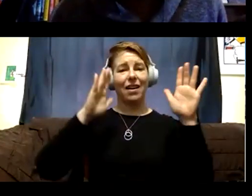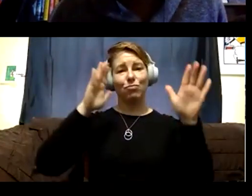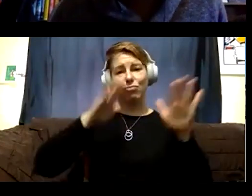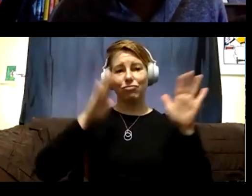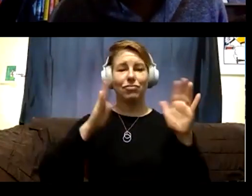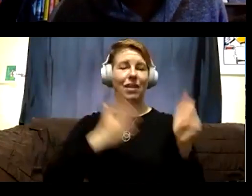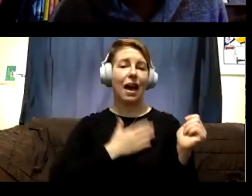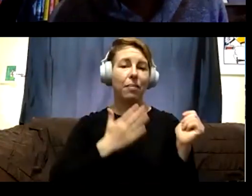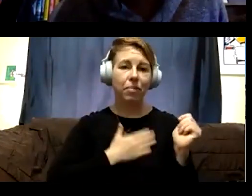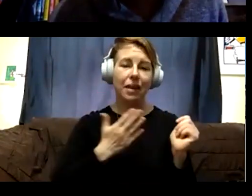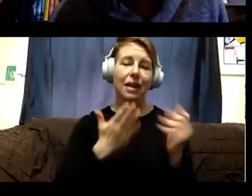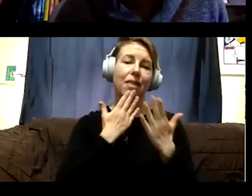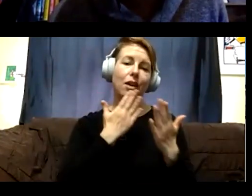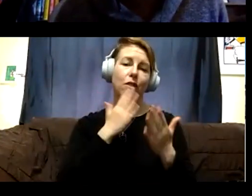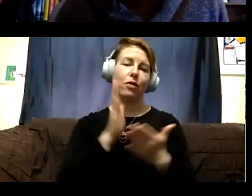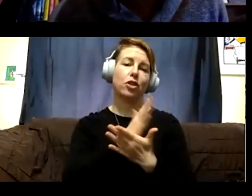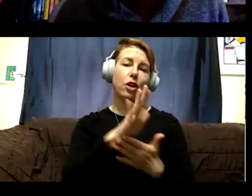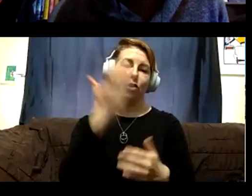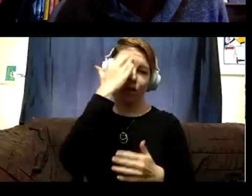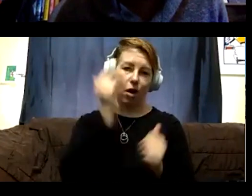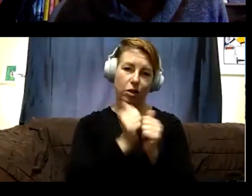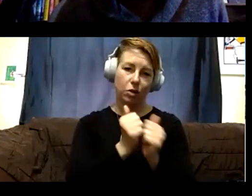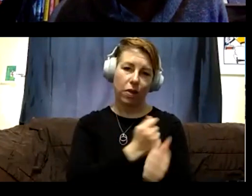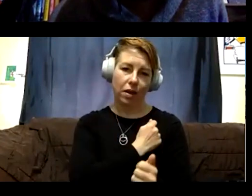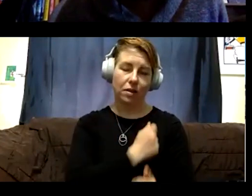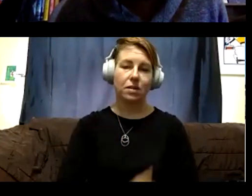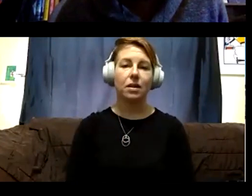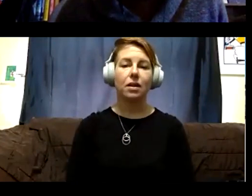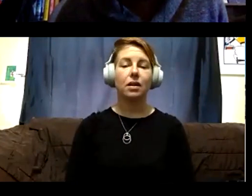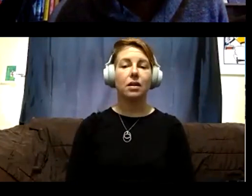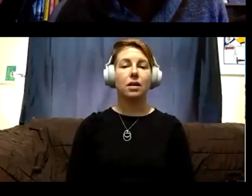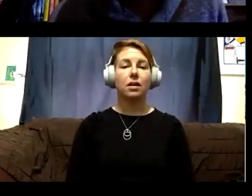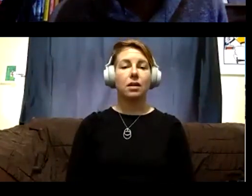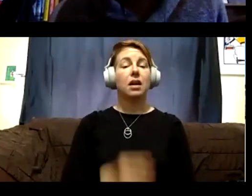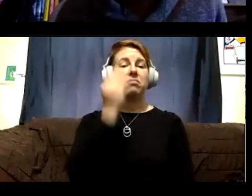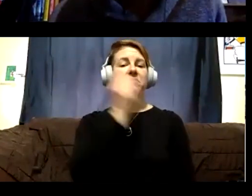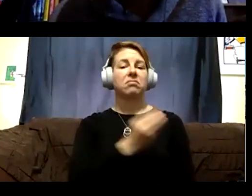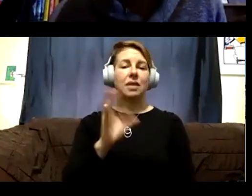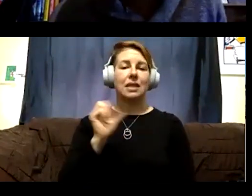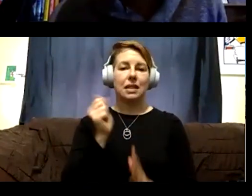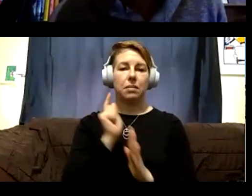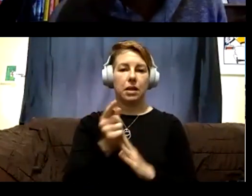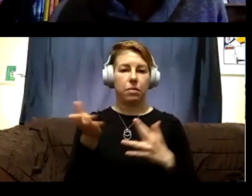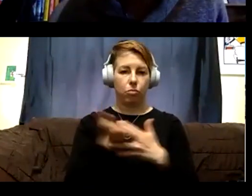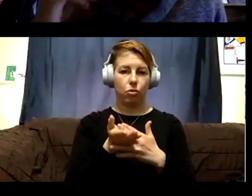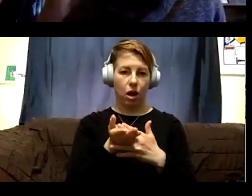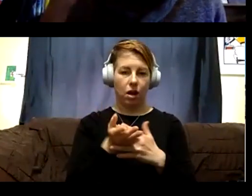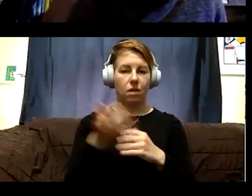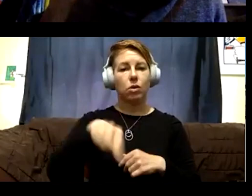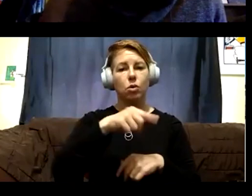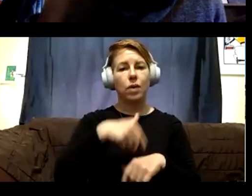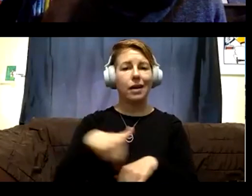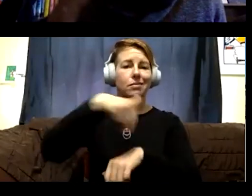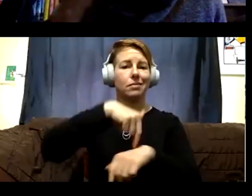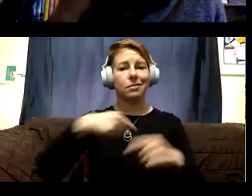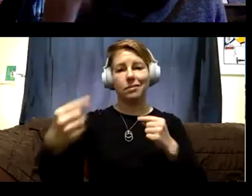And thank you for sharing your knowledge with us. Community, we will now take a 10-minute break for you to get up, move